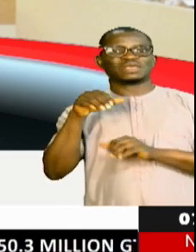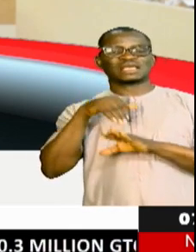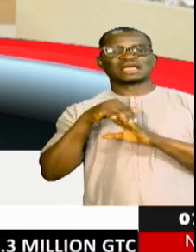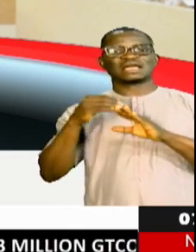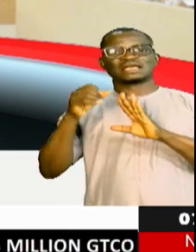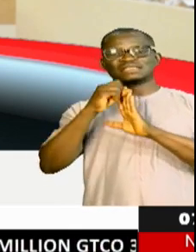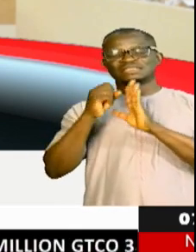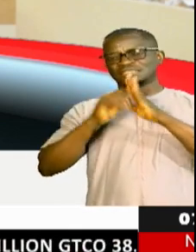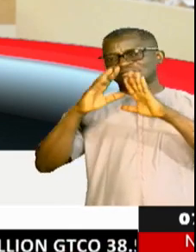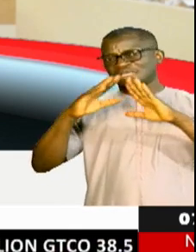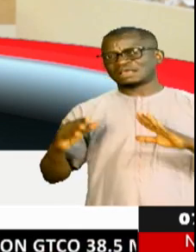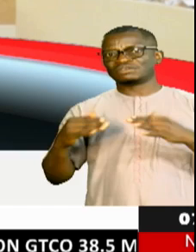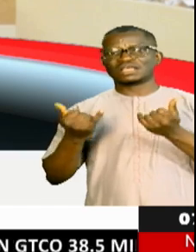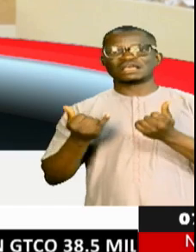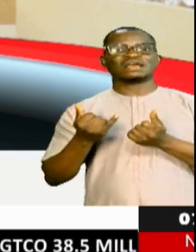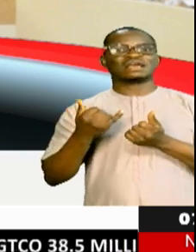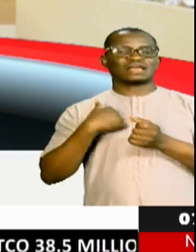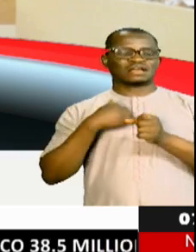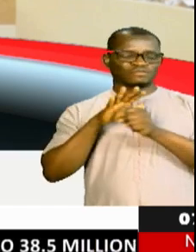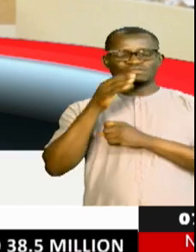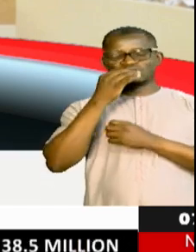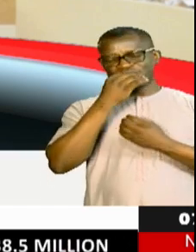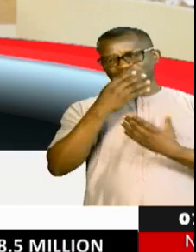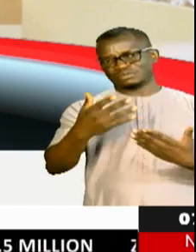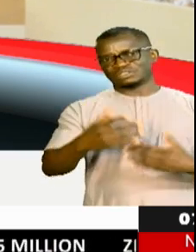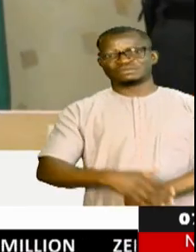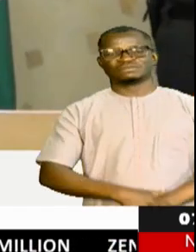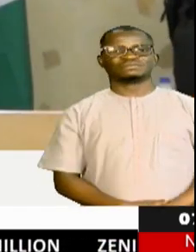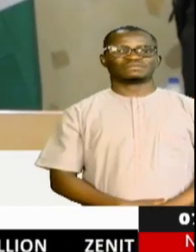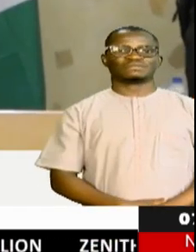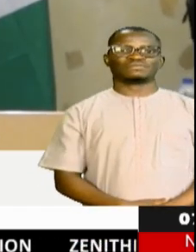House correspondent Adeni Taiwo has the details.